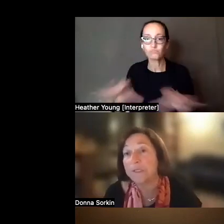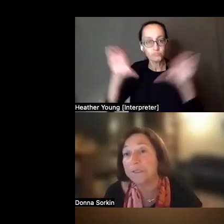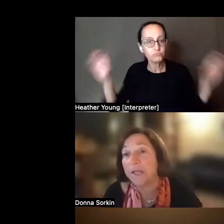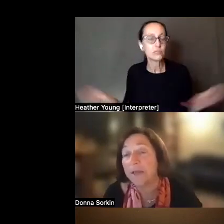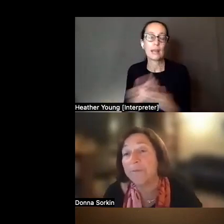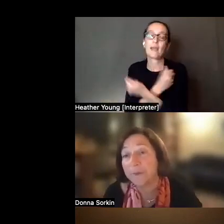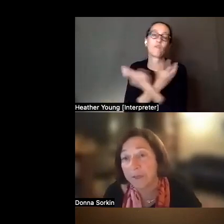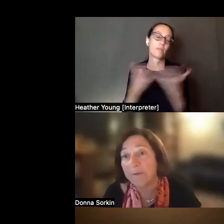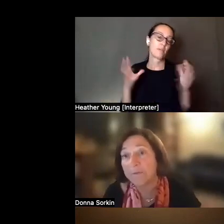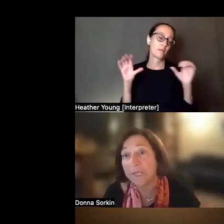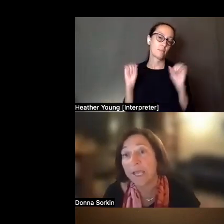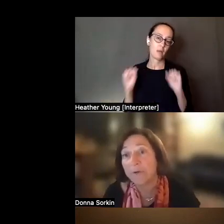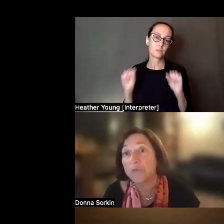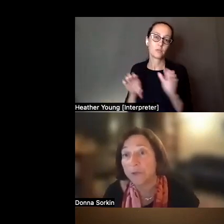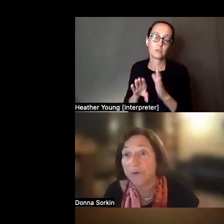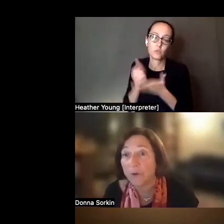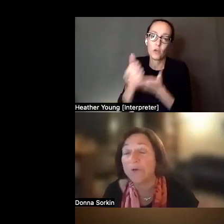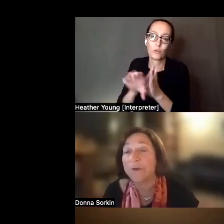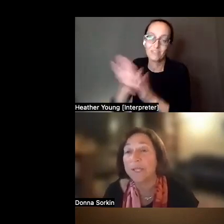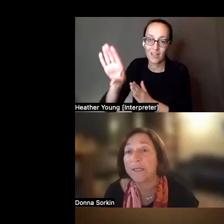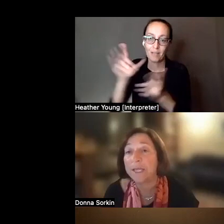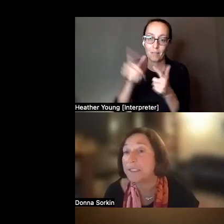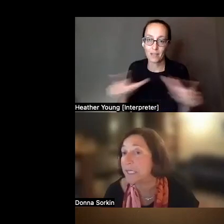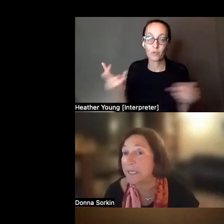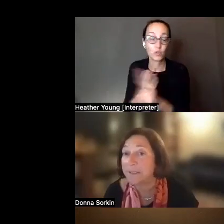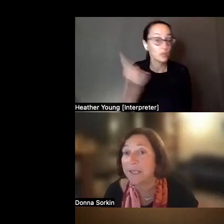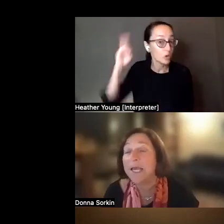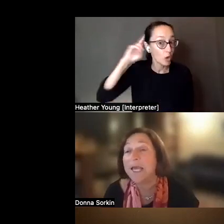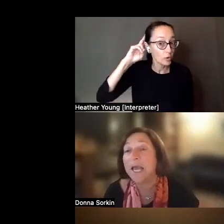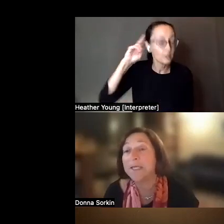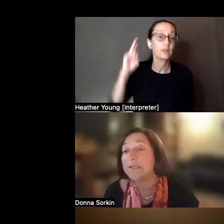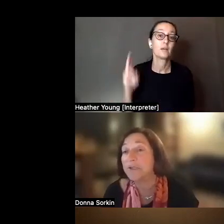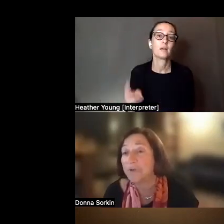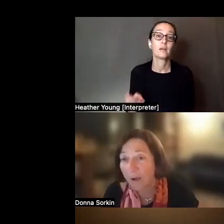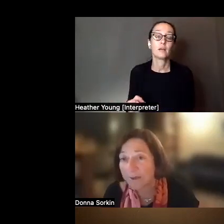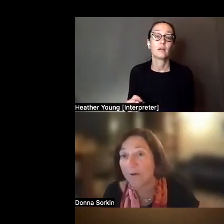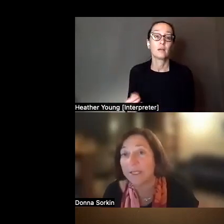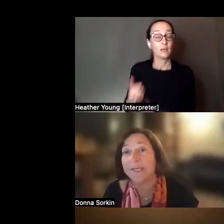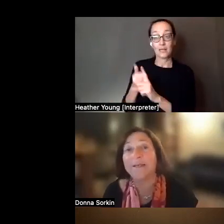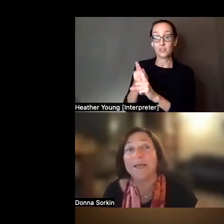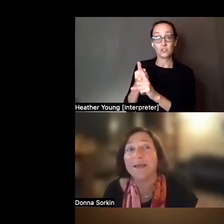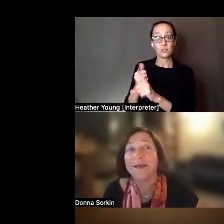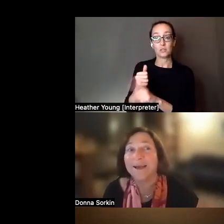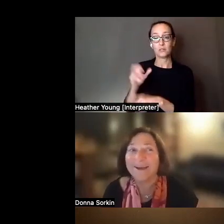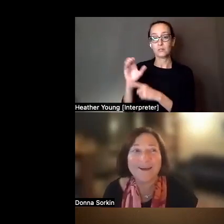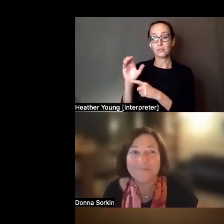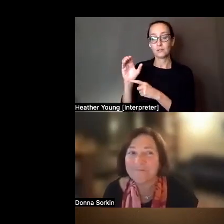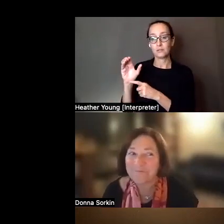her develop language with her cochlear implant. And she is an extraordinarily